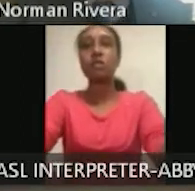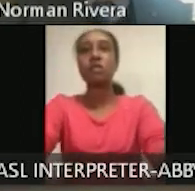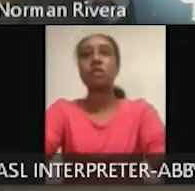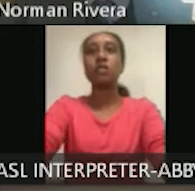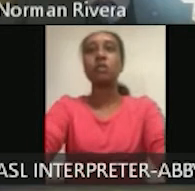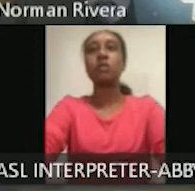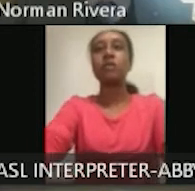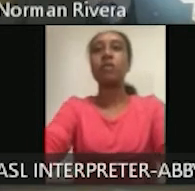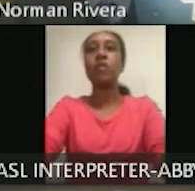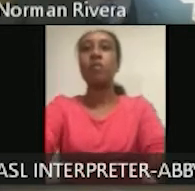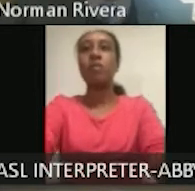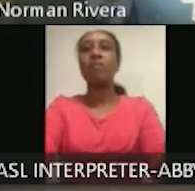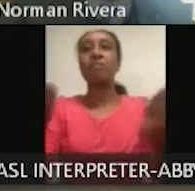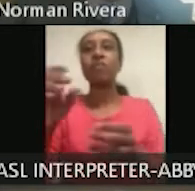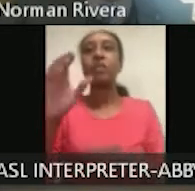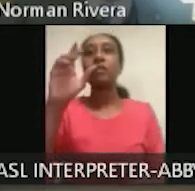Chinmay Vias.